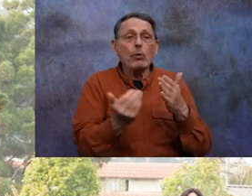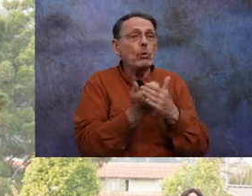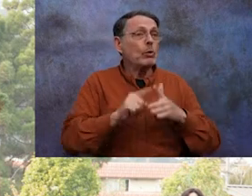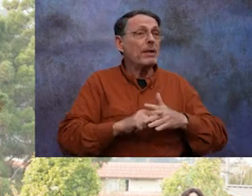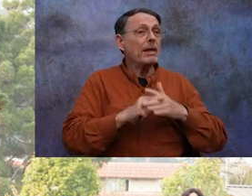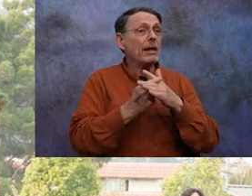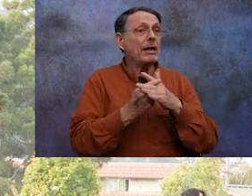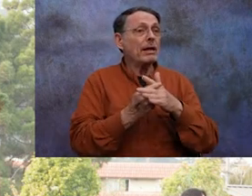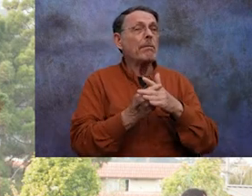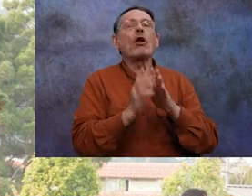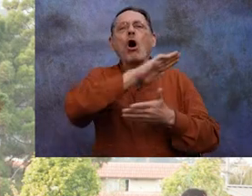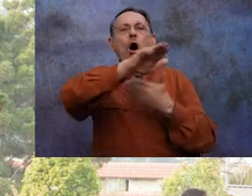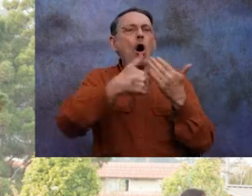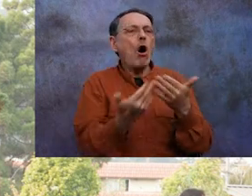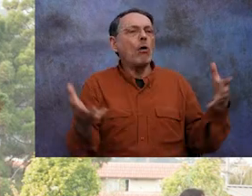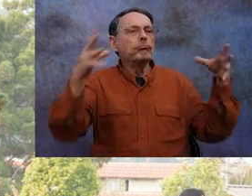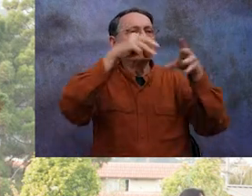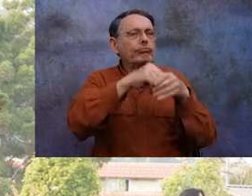Holy One.